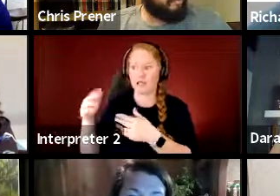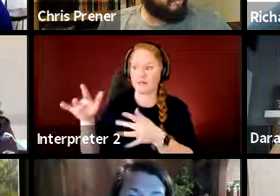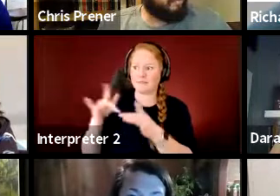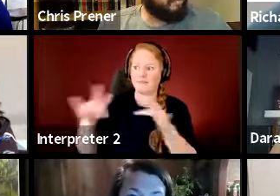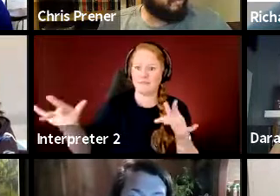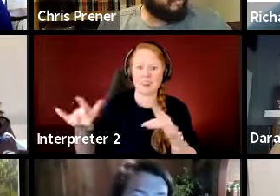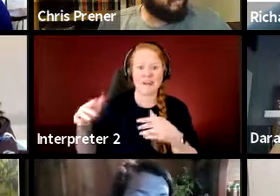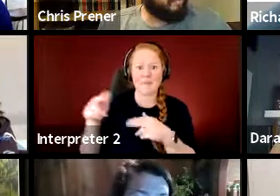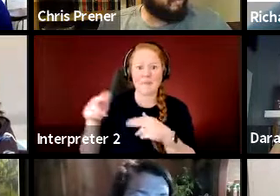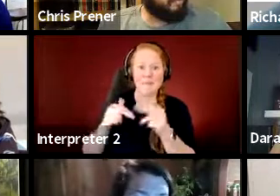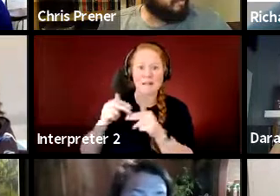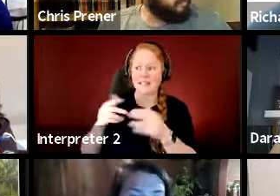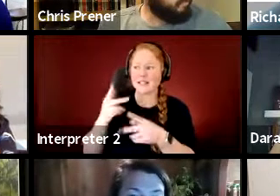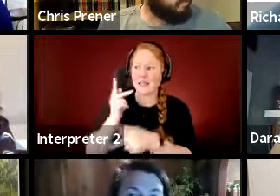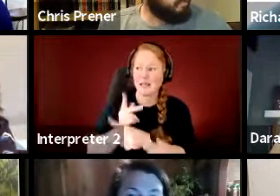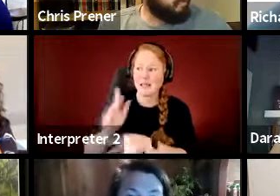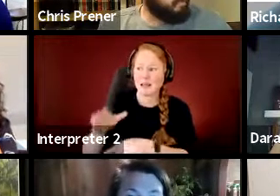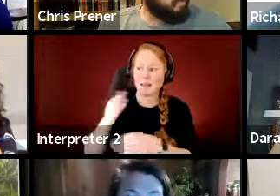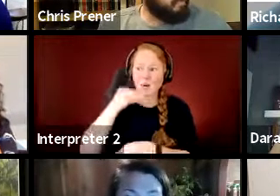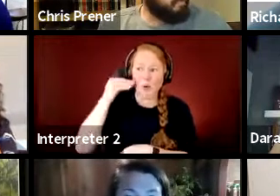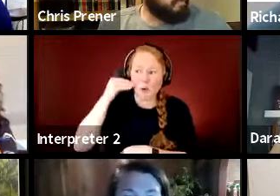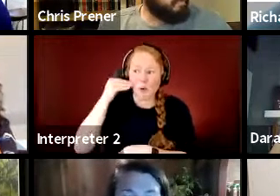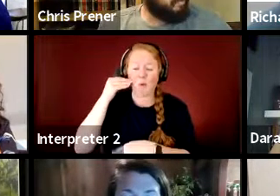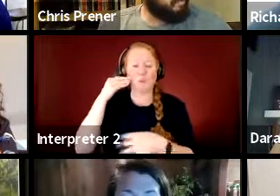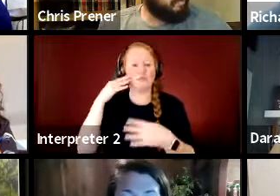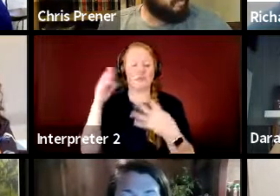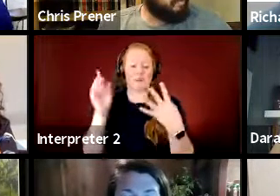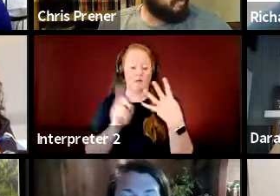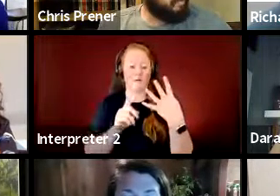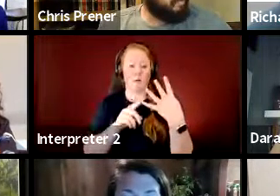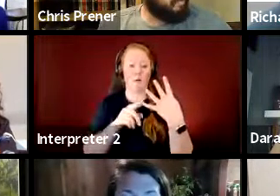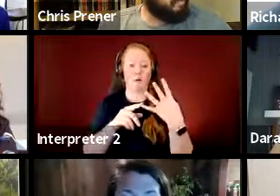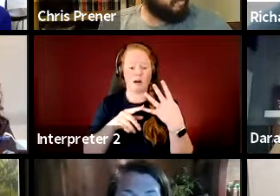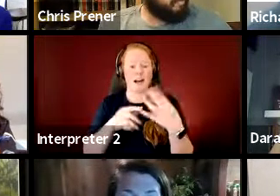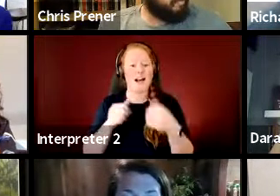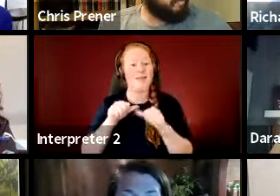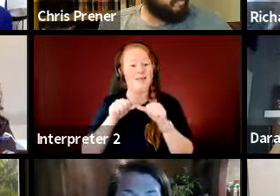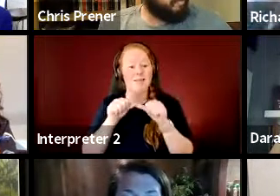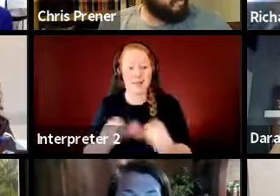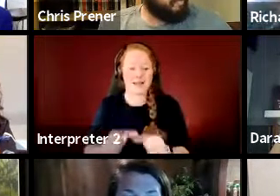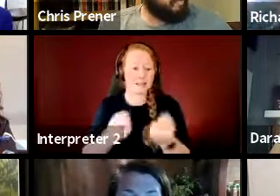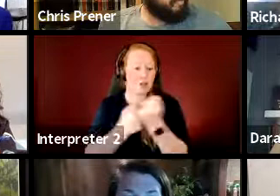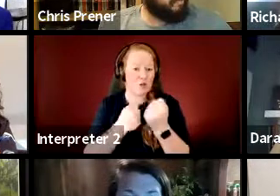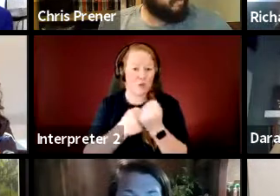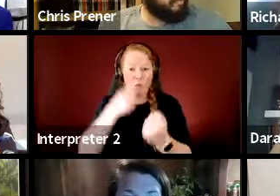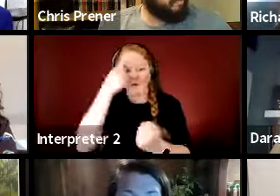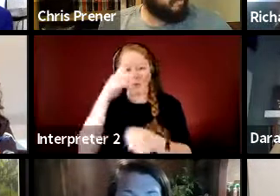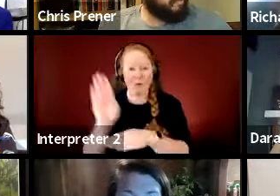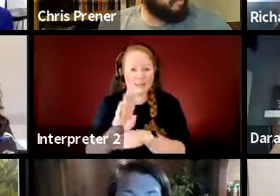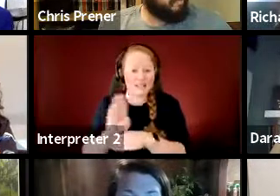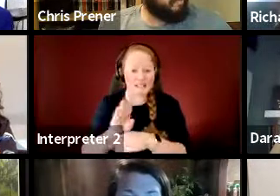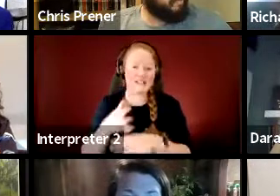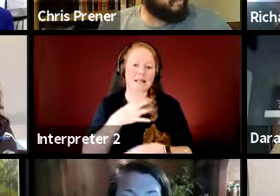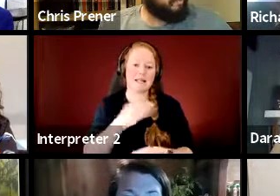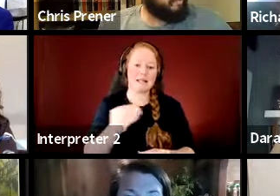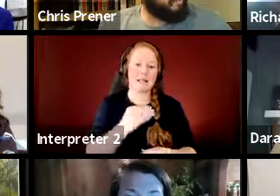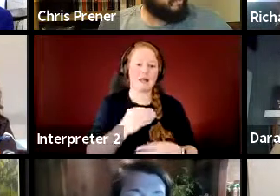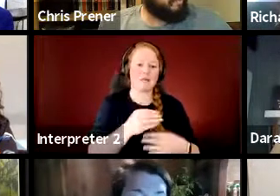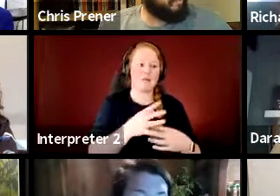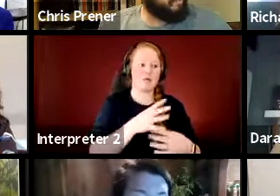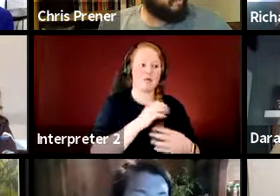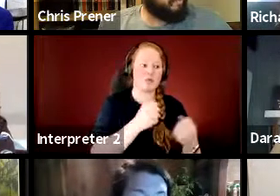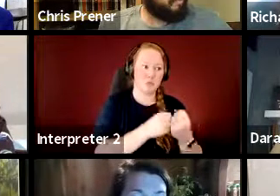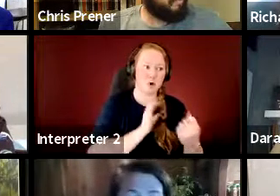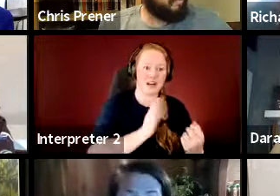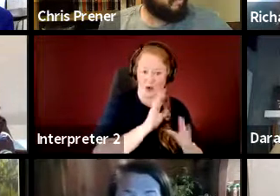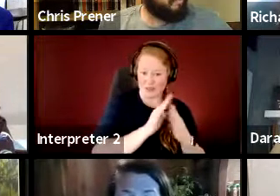keeping people in their homes. And 4, building lasting supports for both small businesses and commercial corridors in our city. So we're really heartened to see